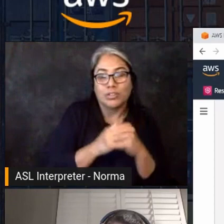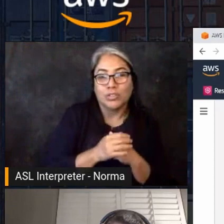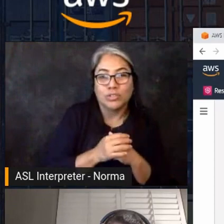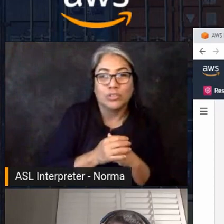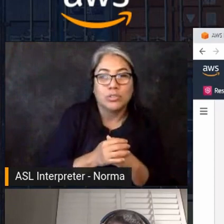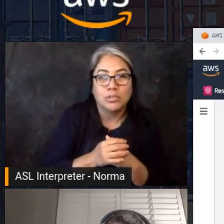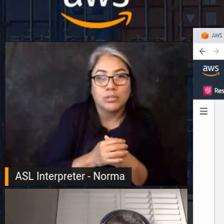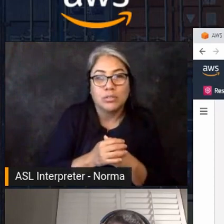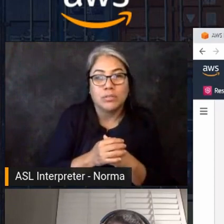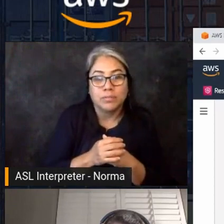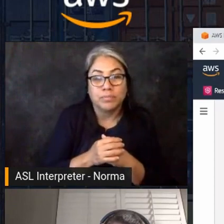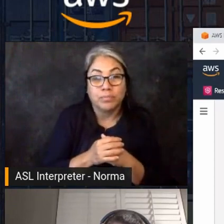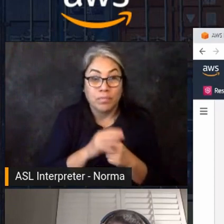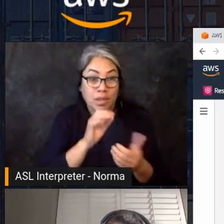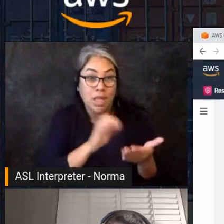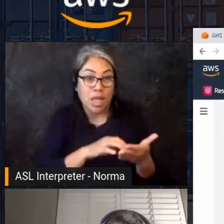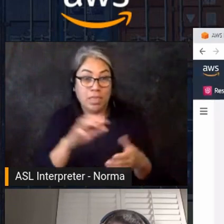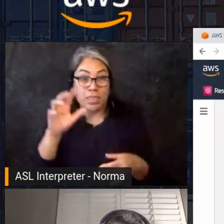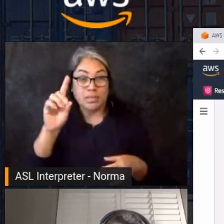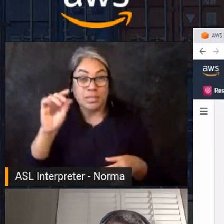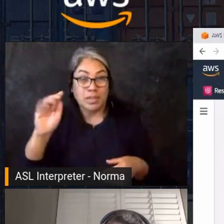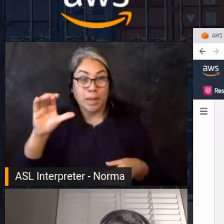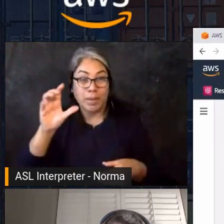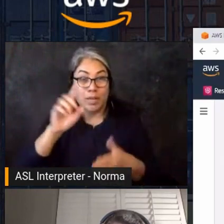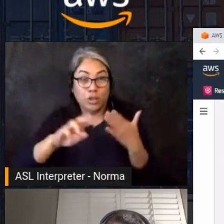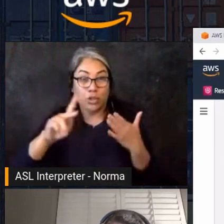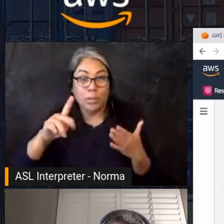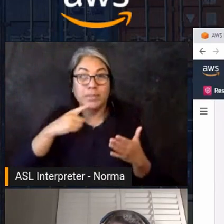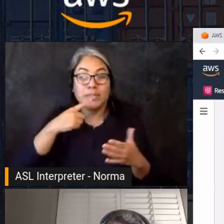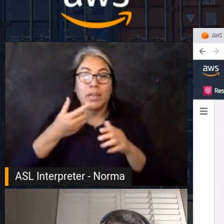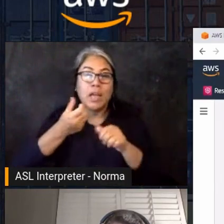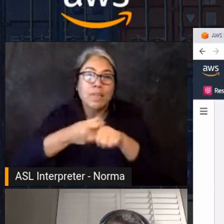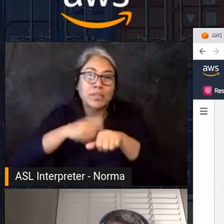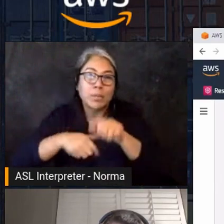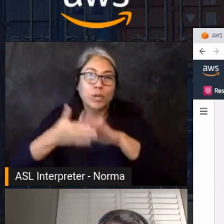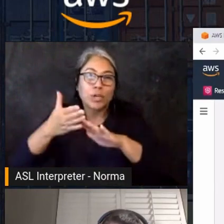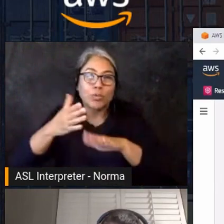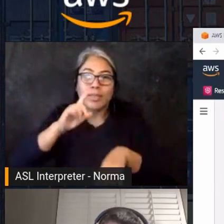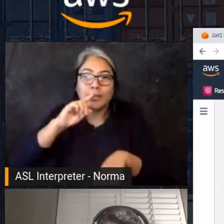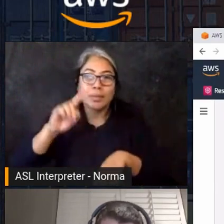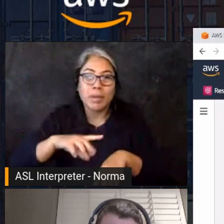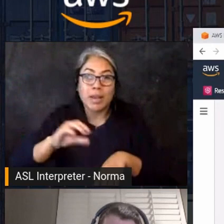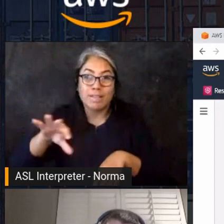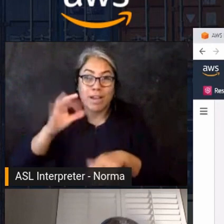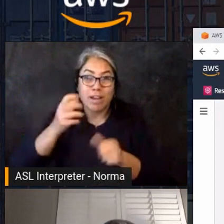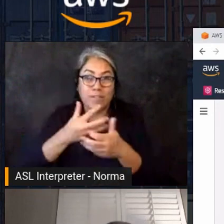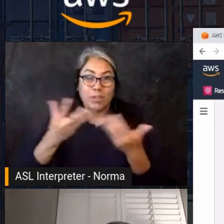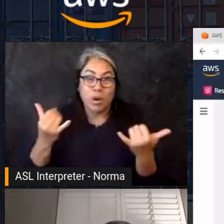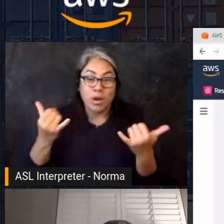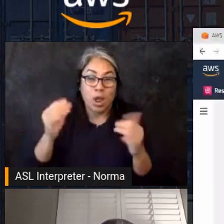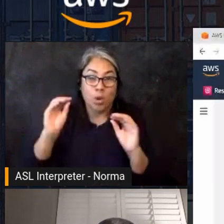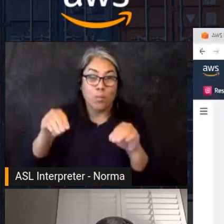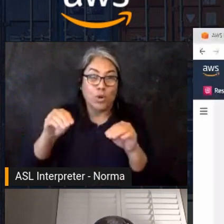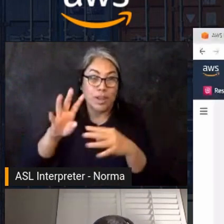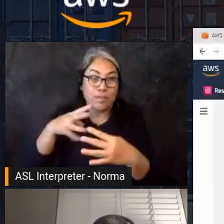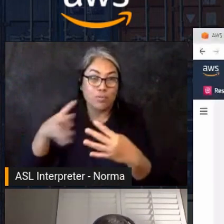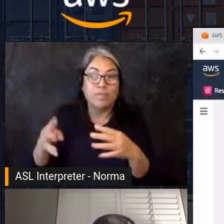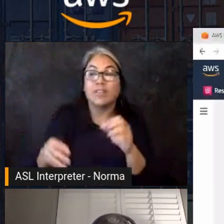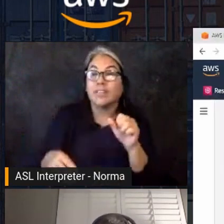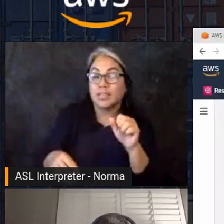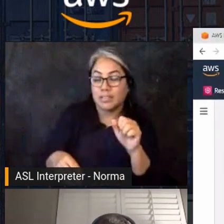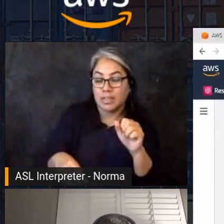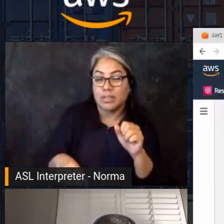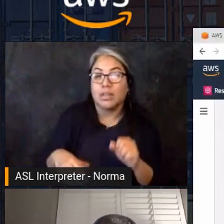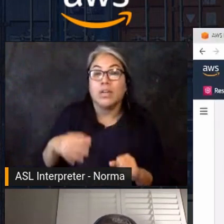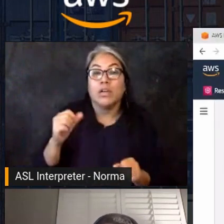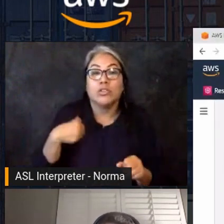dynamic lookup, and it says every time we're going to run this command and find everything right now and put that in the graph. Exactly. So as we add new features,